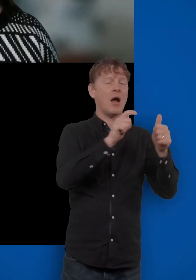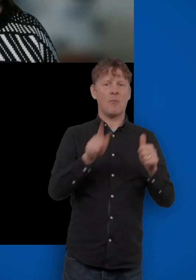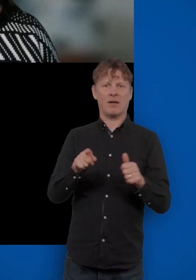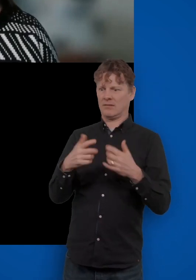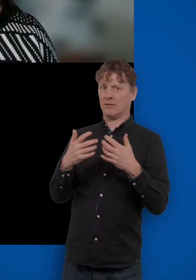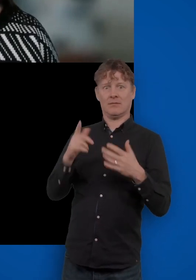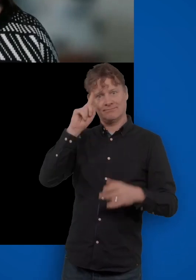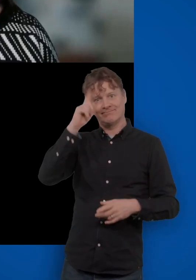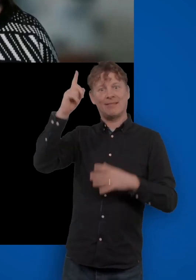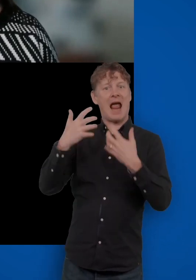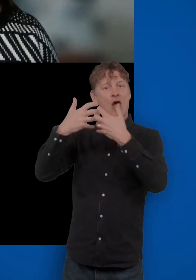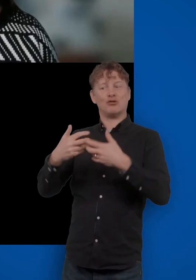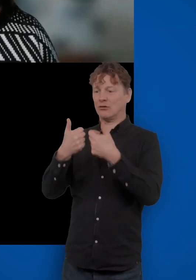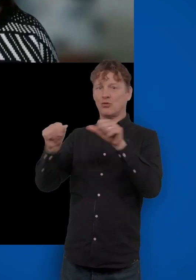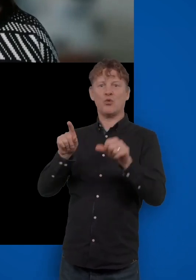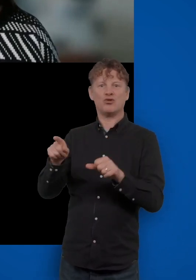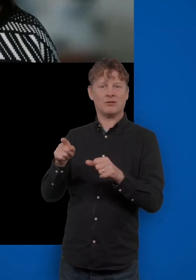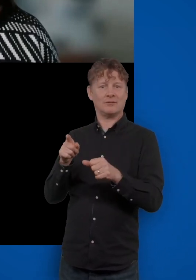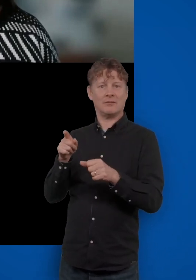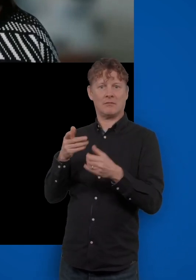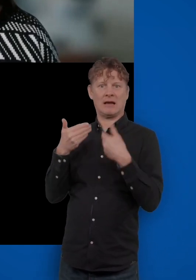people or, on for different reasons.